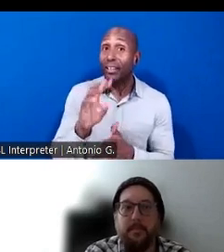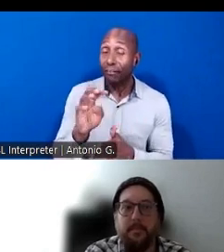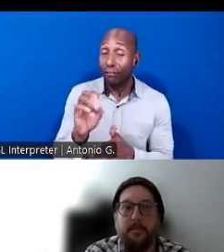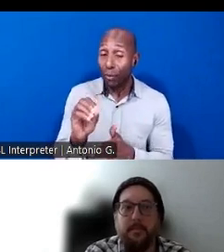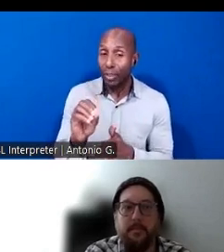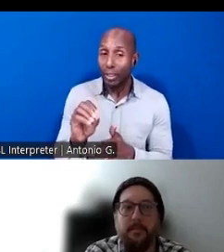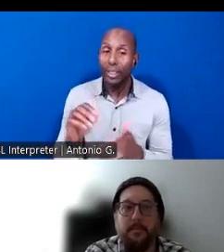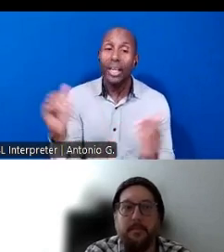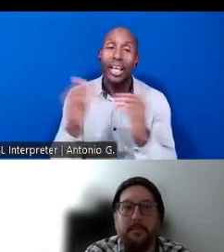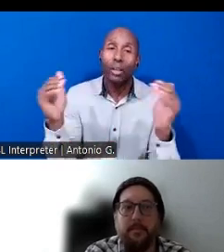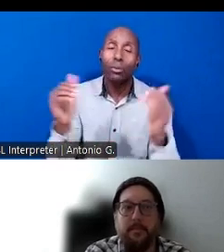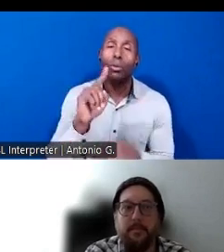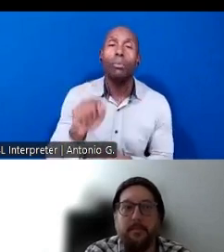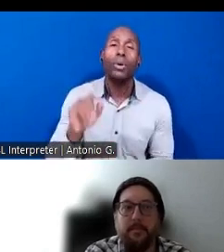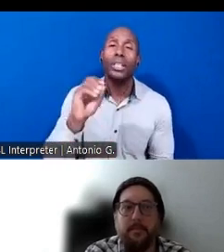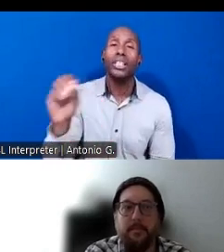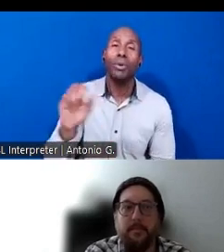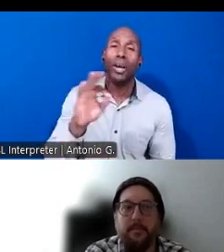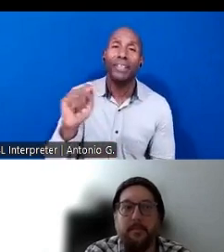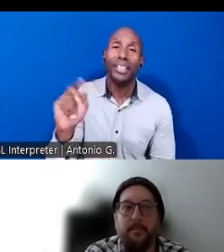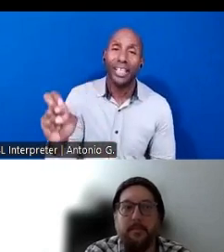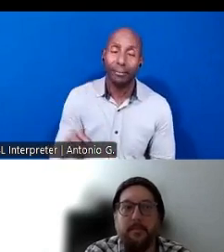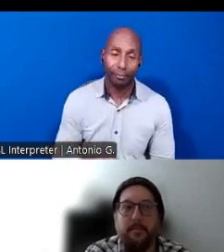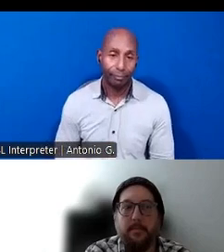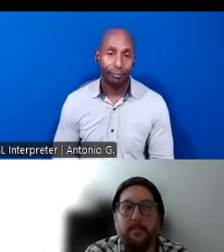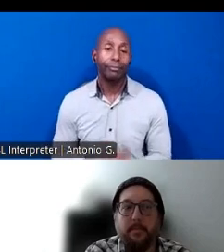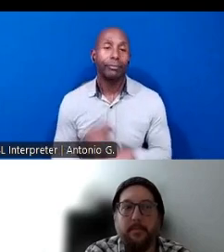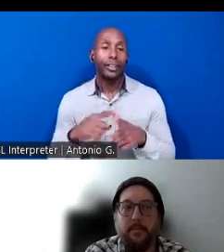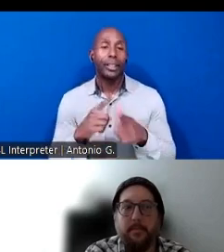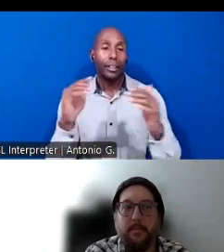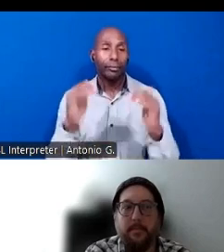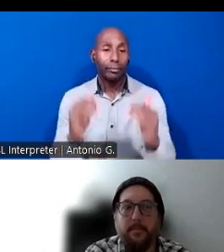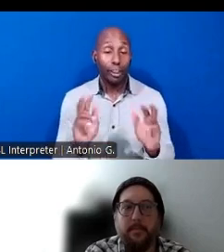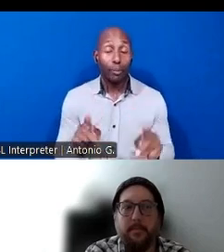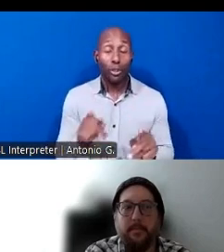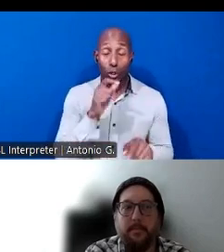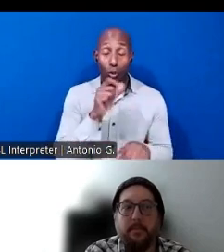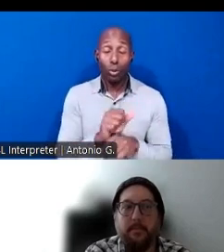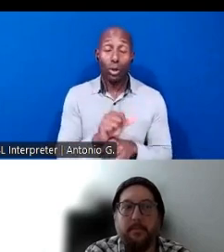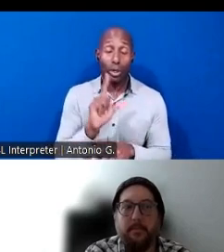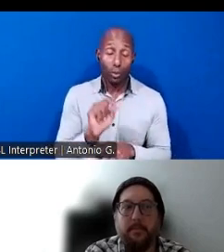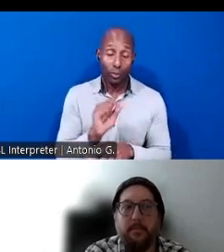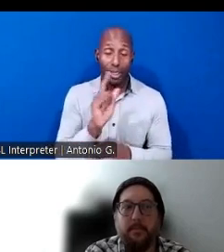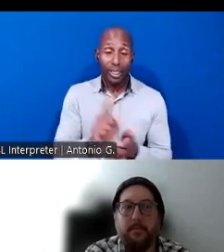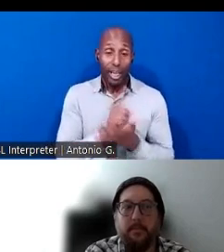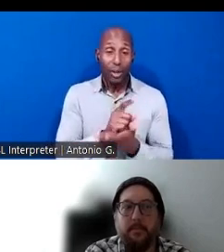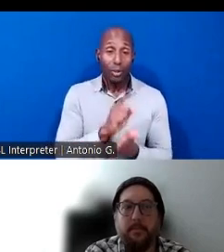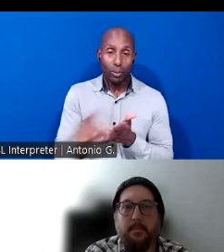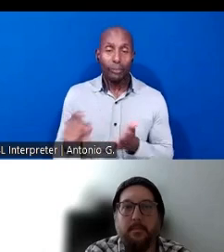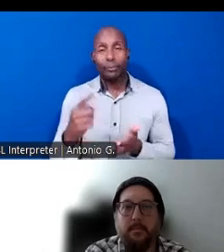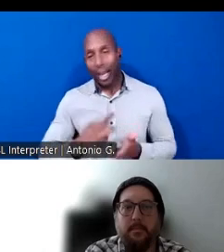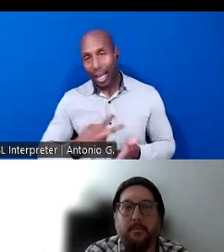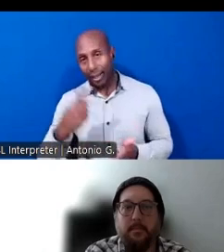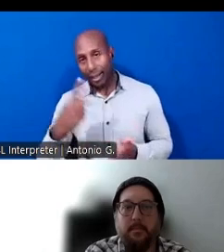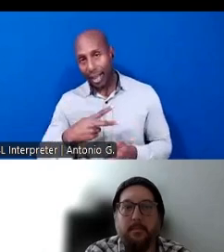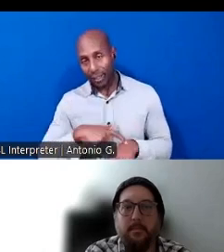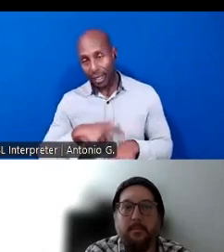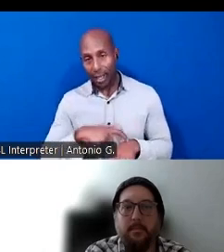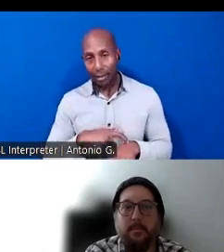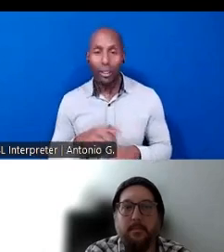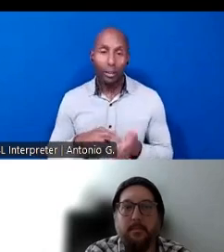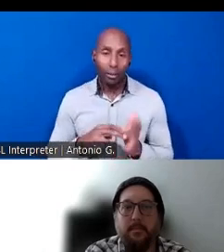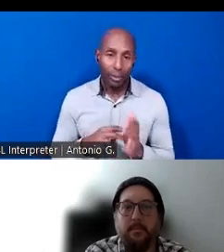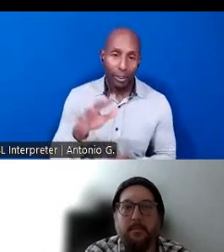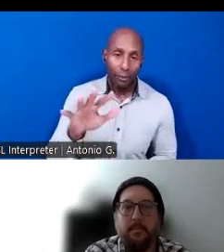next row, somebody who works 20 hours a week, so that's half time, is 520